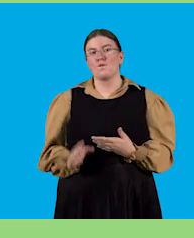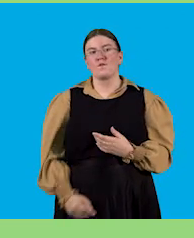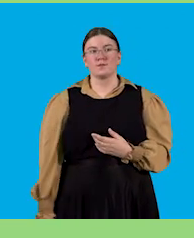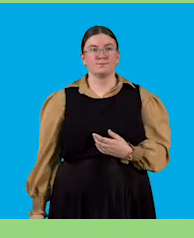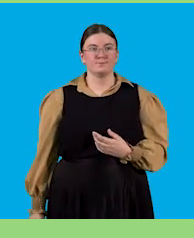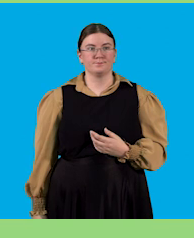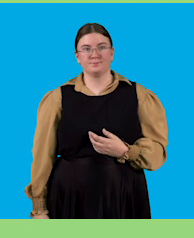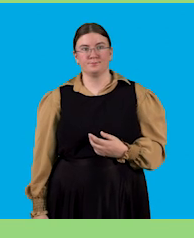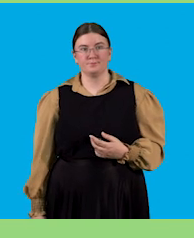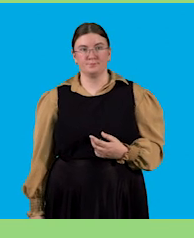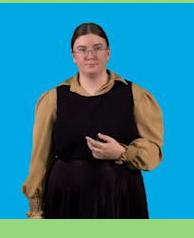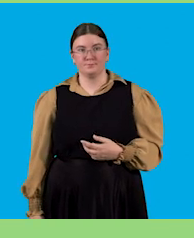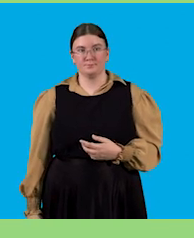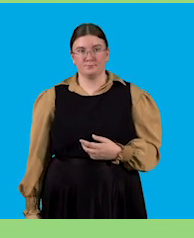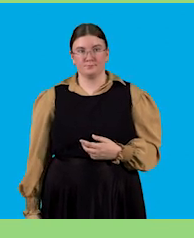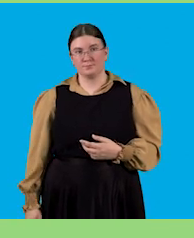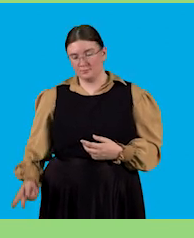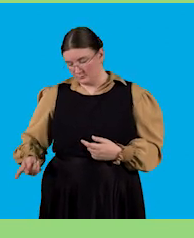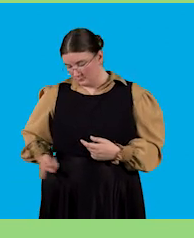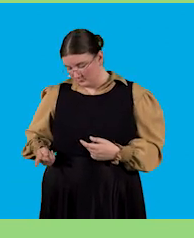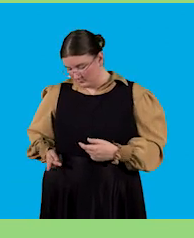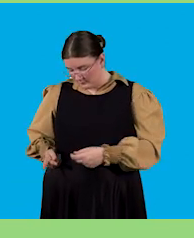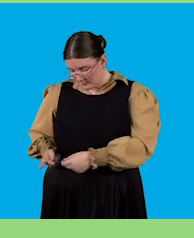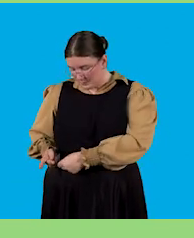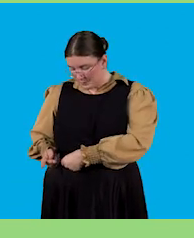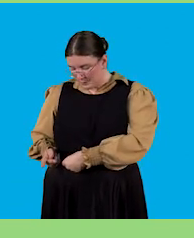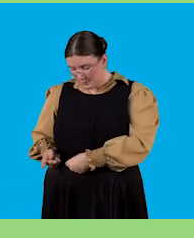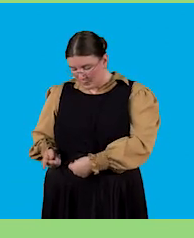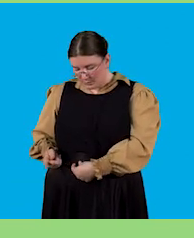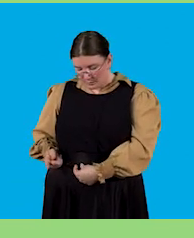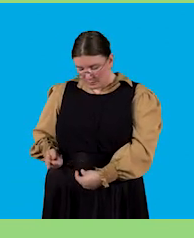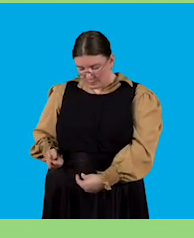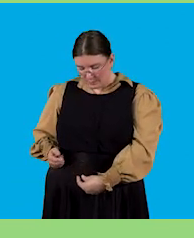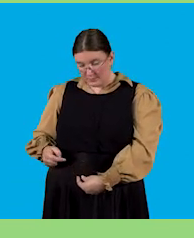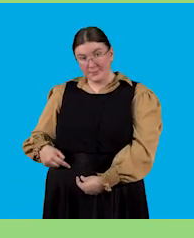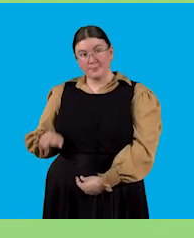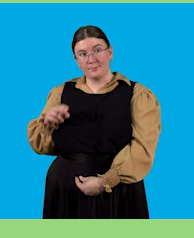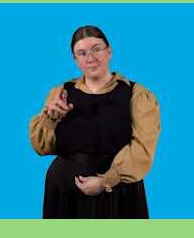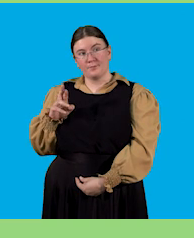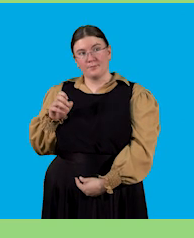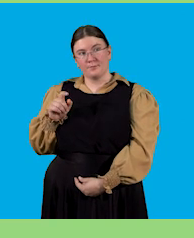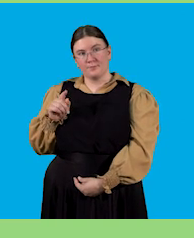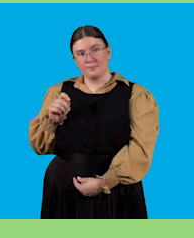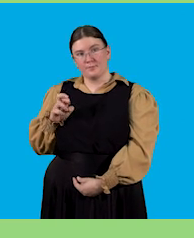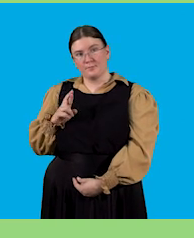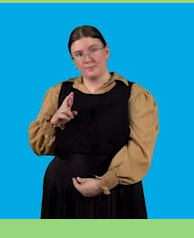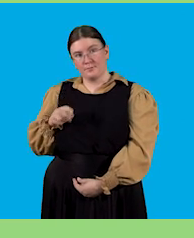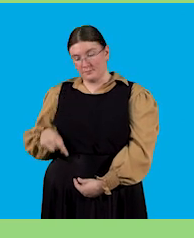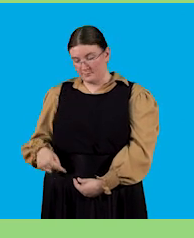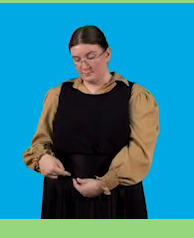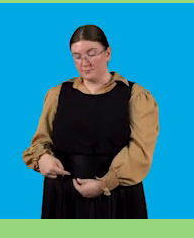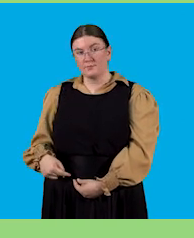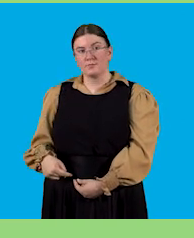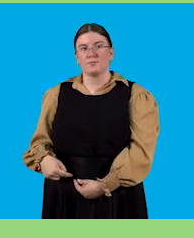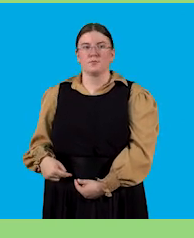And then we have the second component, which is the ureter. This is a duct